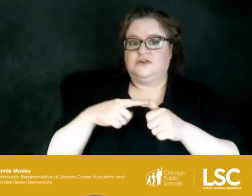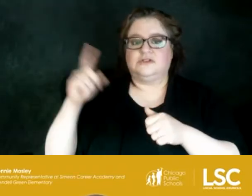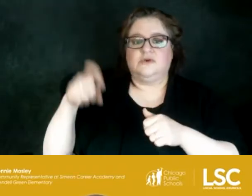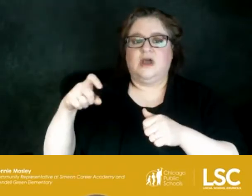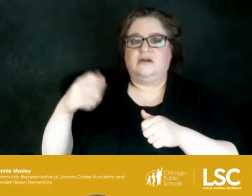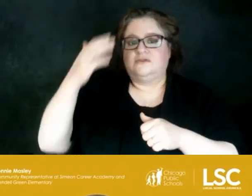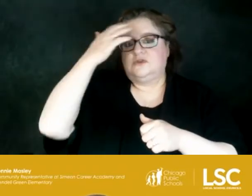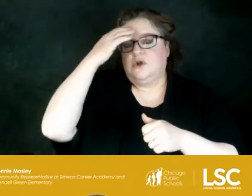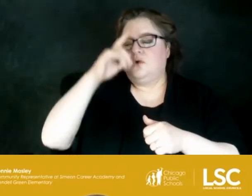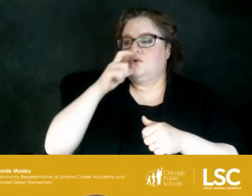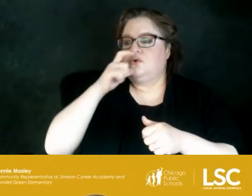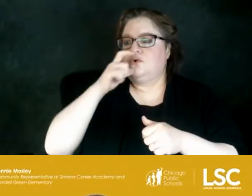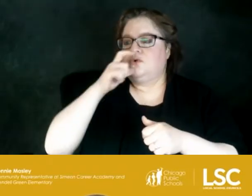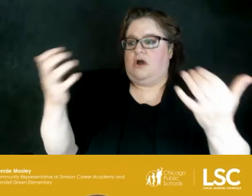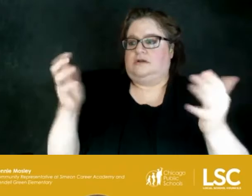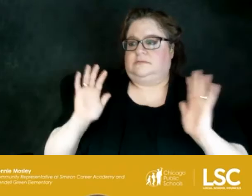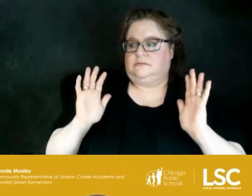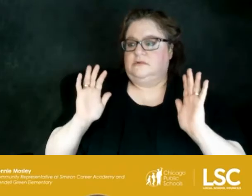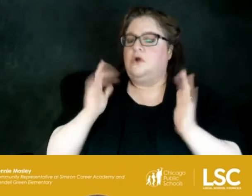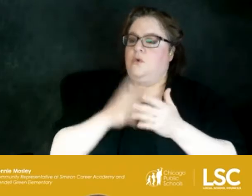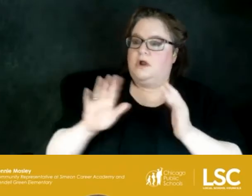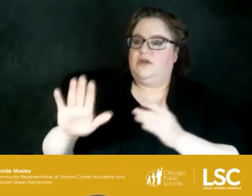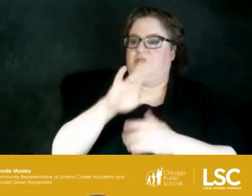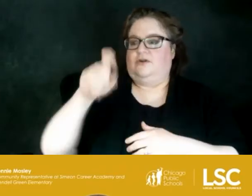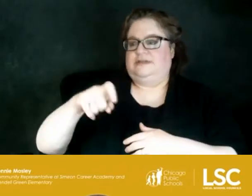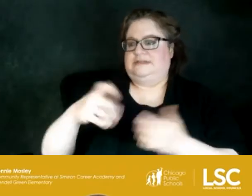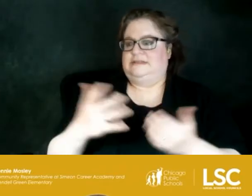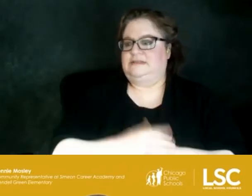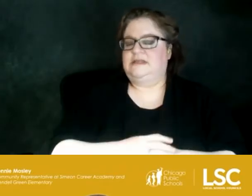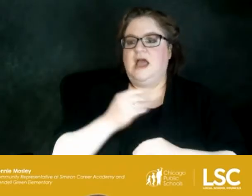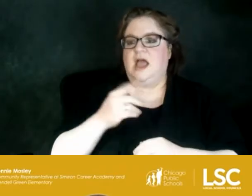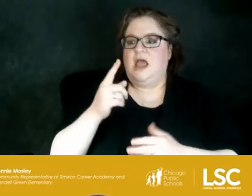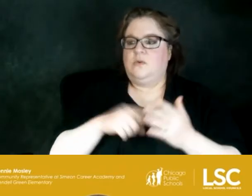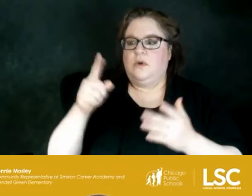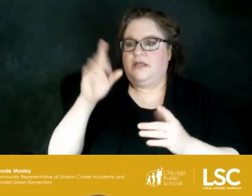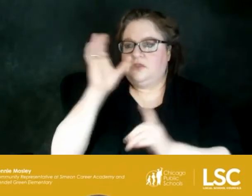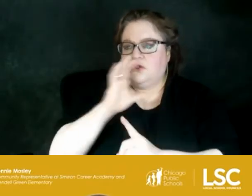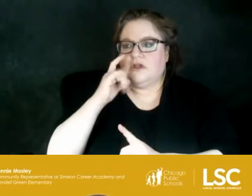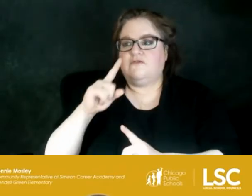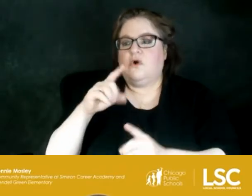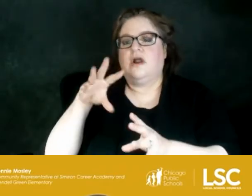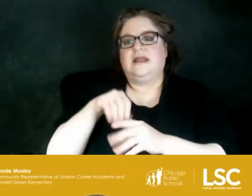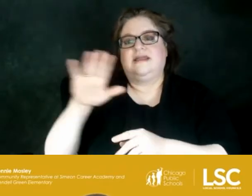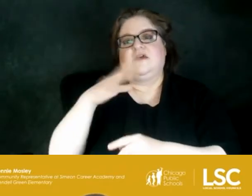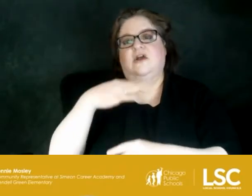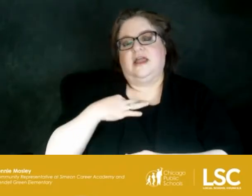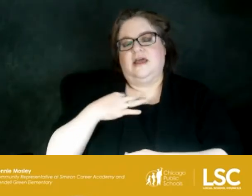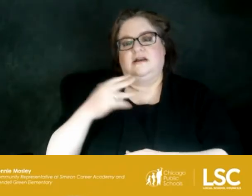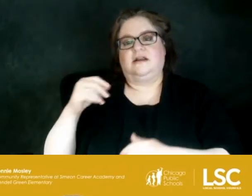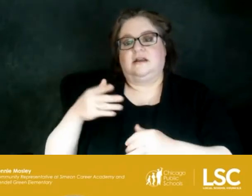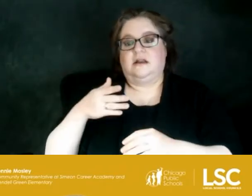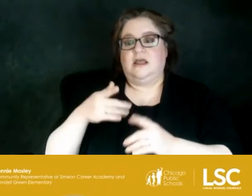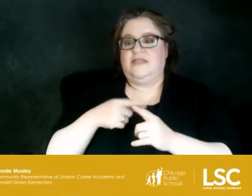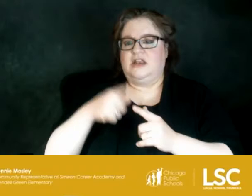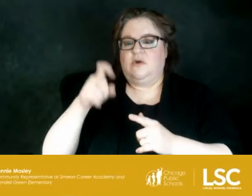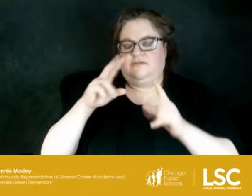to know who your audience is and what their needs are and what they're looking for in a candidate. After that, you have to look within